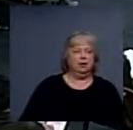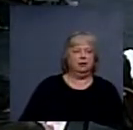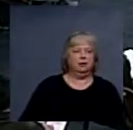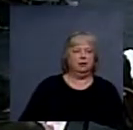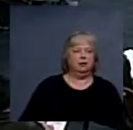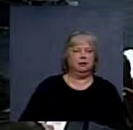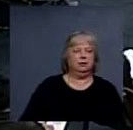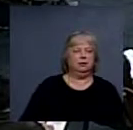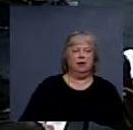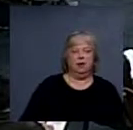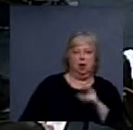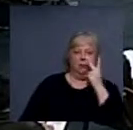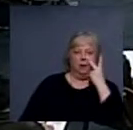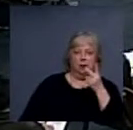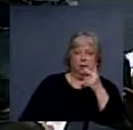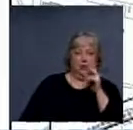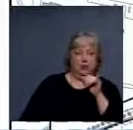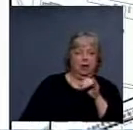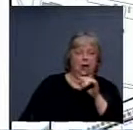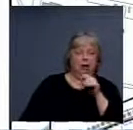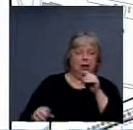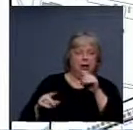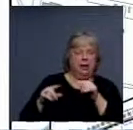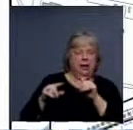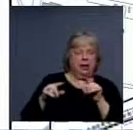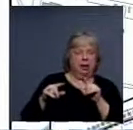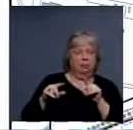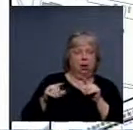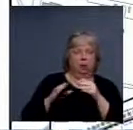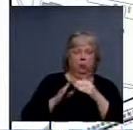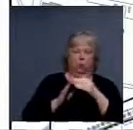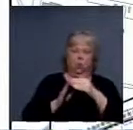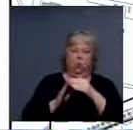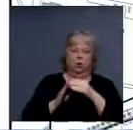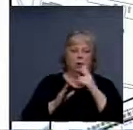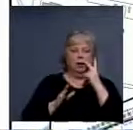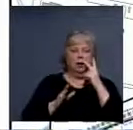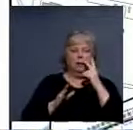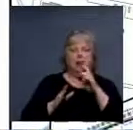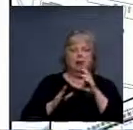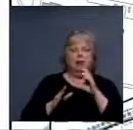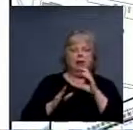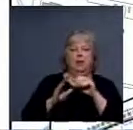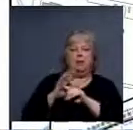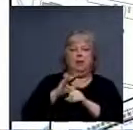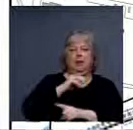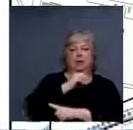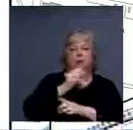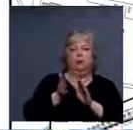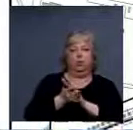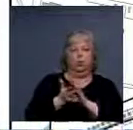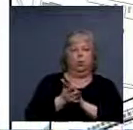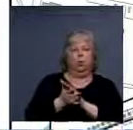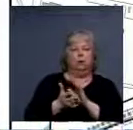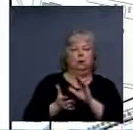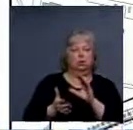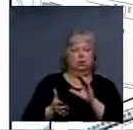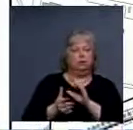right. If you'll look at that, down in the left-hand corner, you'll see the Collegiate Episcopal School.